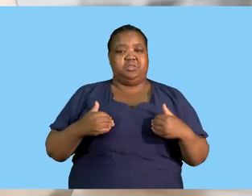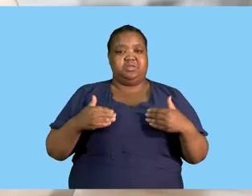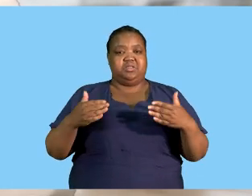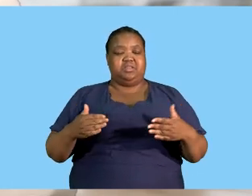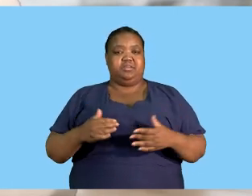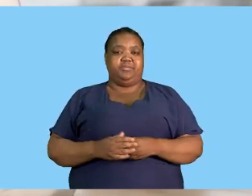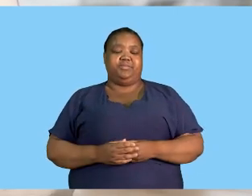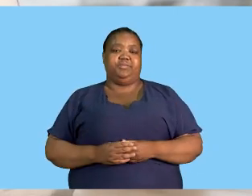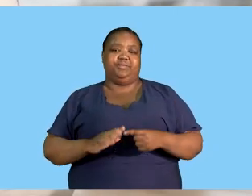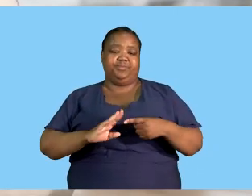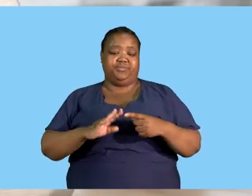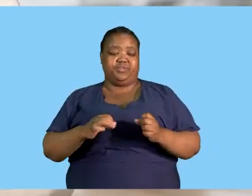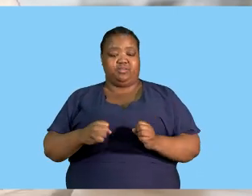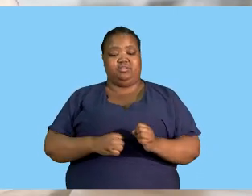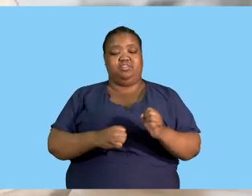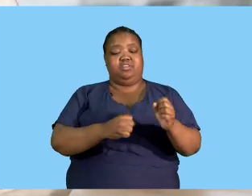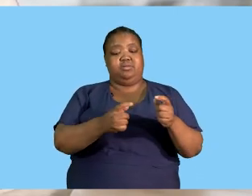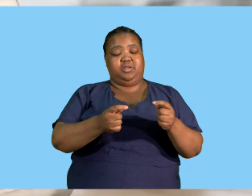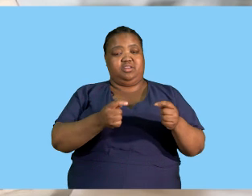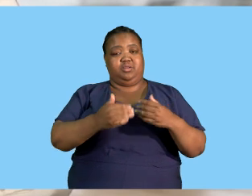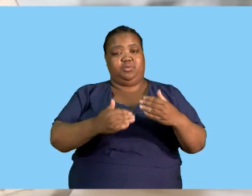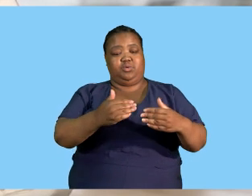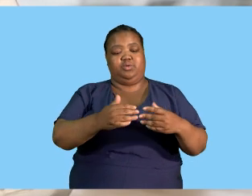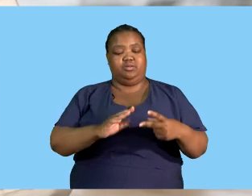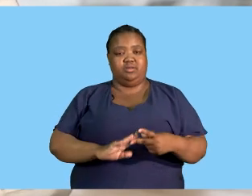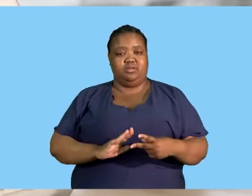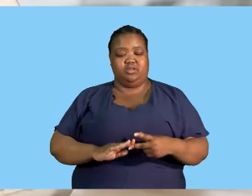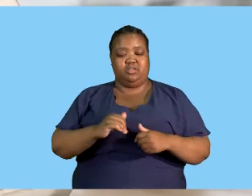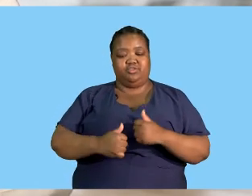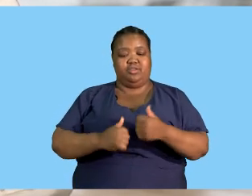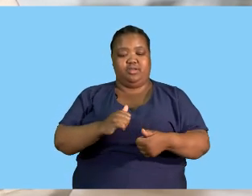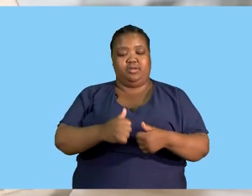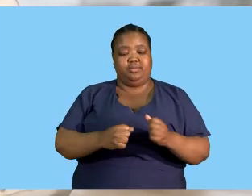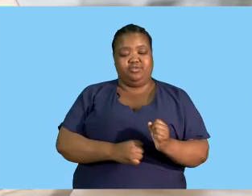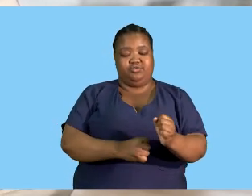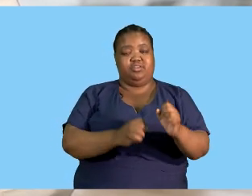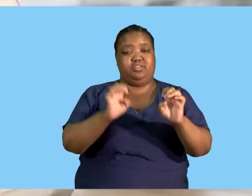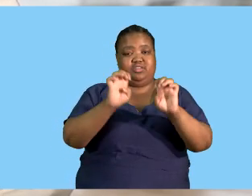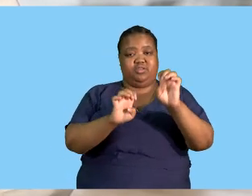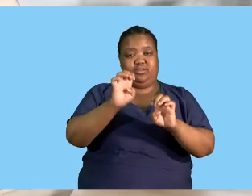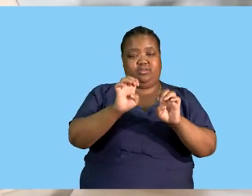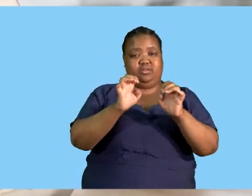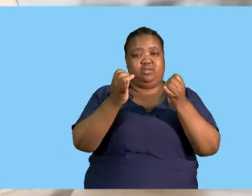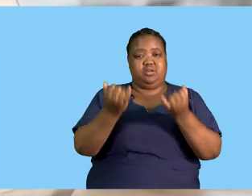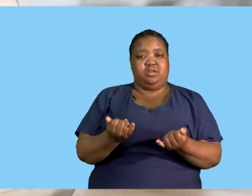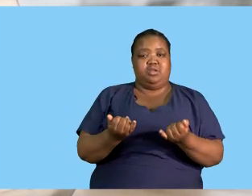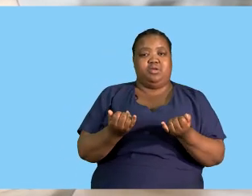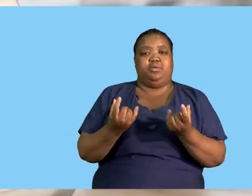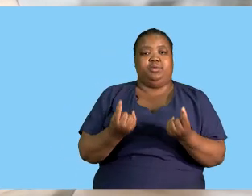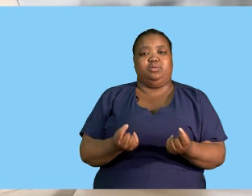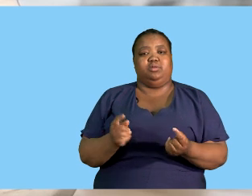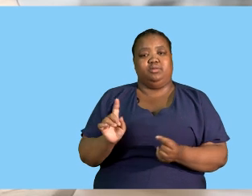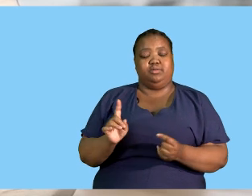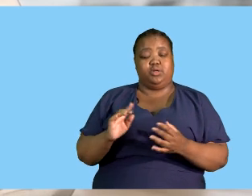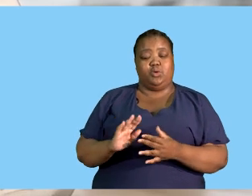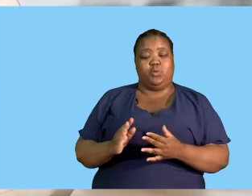management process, and then we went to the steps in the strategic evaluation. So now we're going to go to a quick break, and then when we come